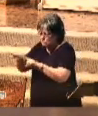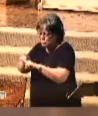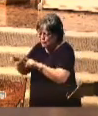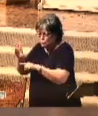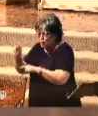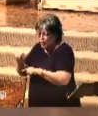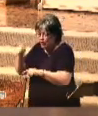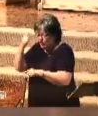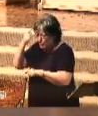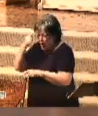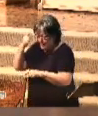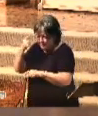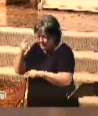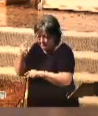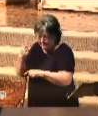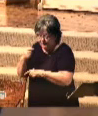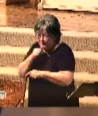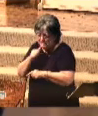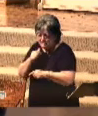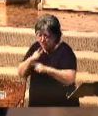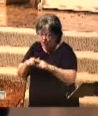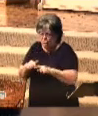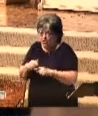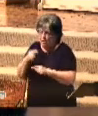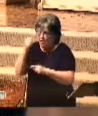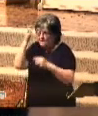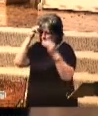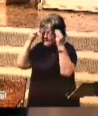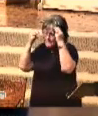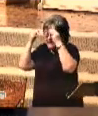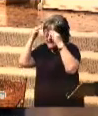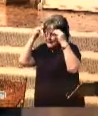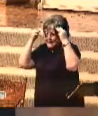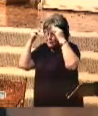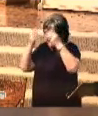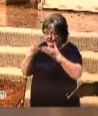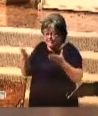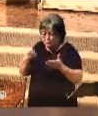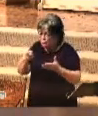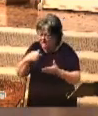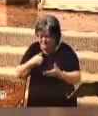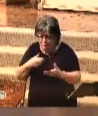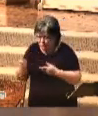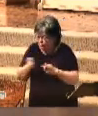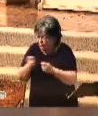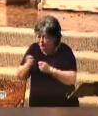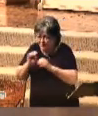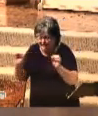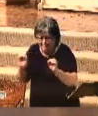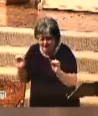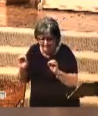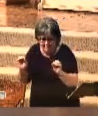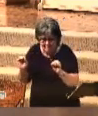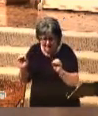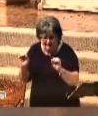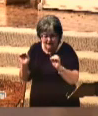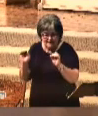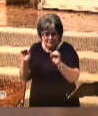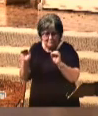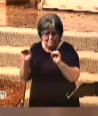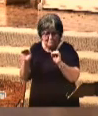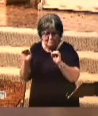Meaning, don't ponder, don't meditate on things that you have no control over. He said, take no